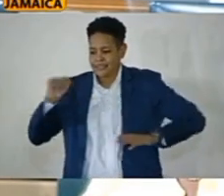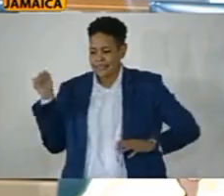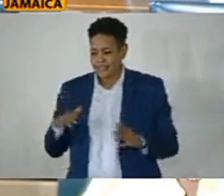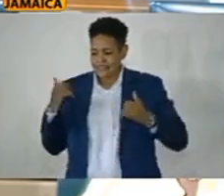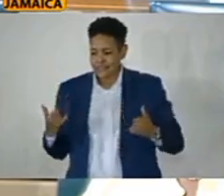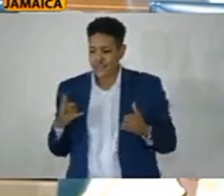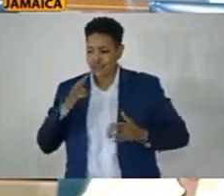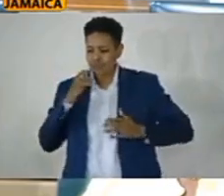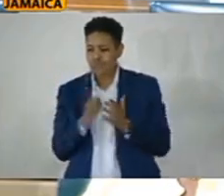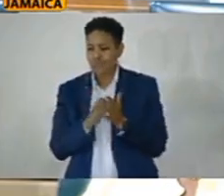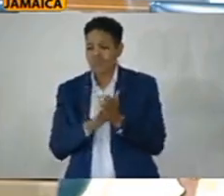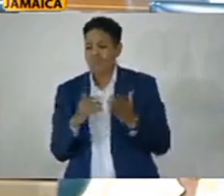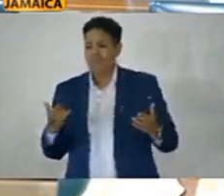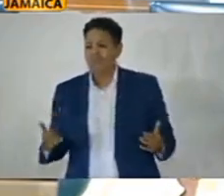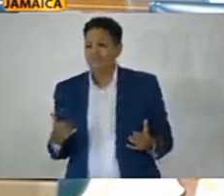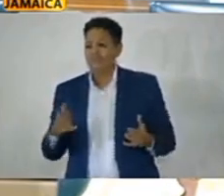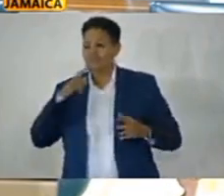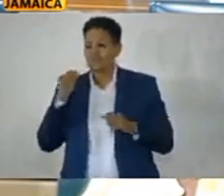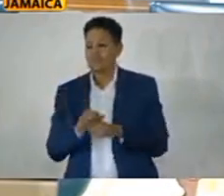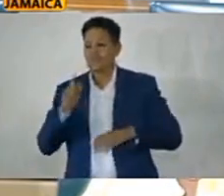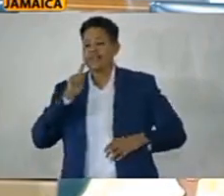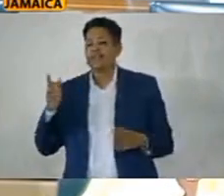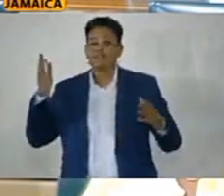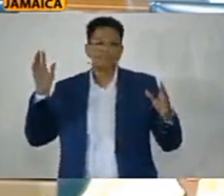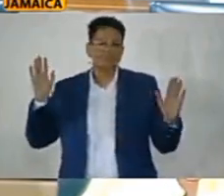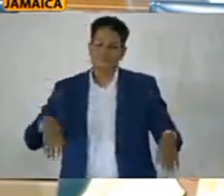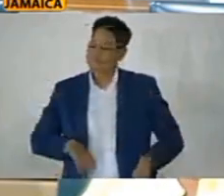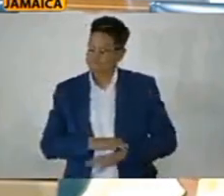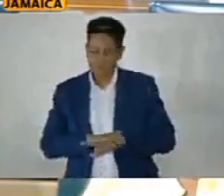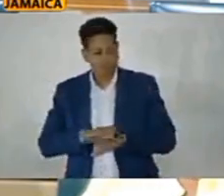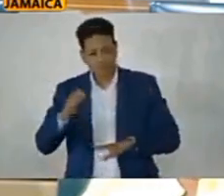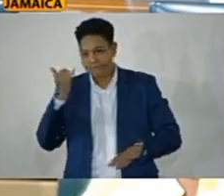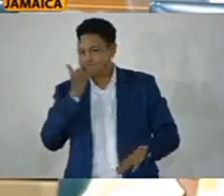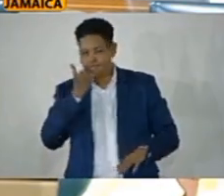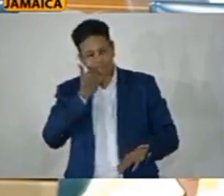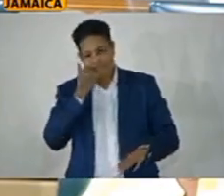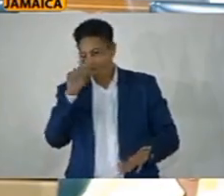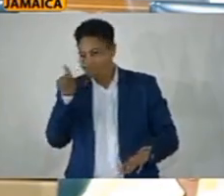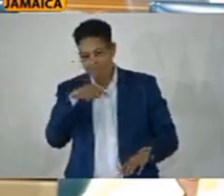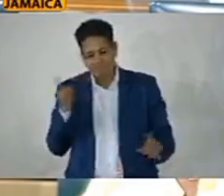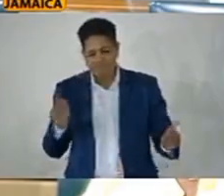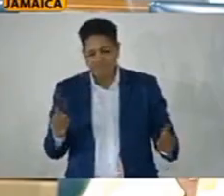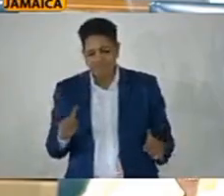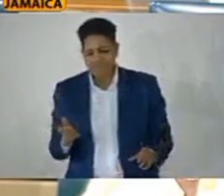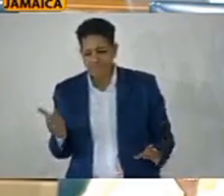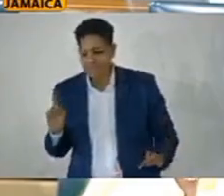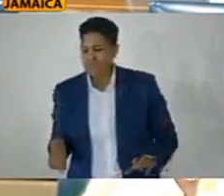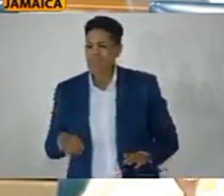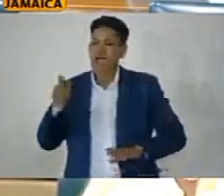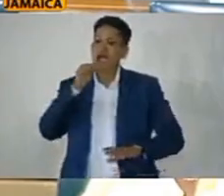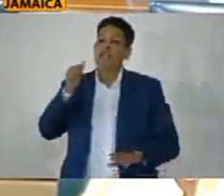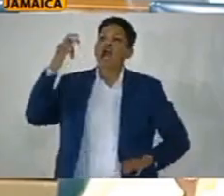today, is completely misplaced, right? It is completely an unreasonable